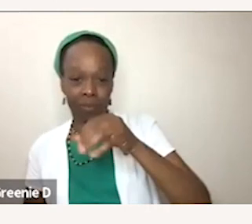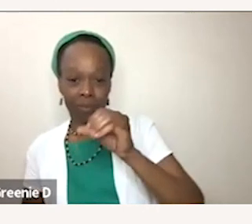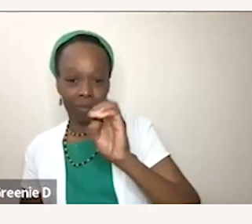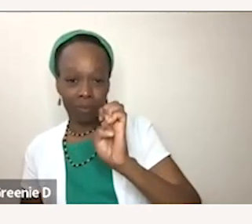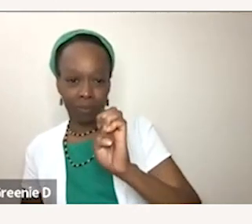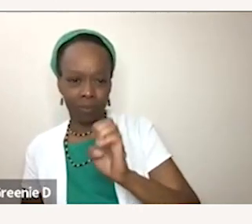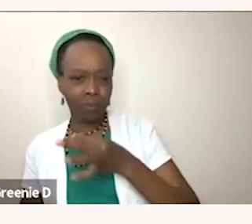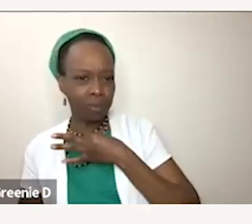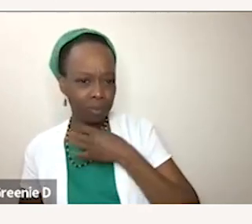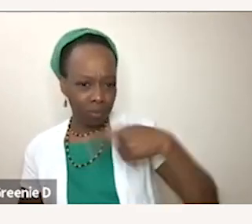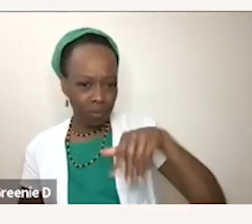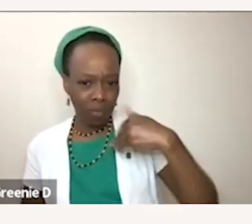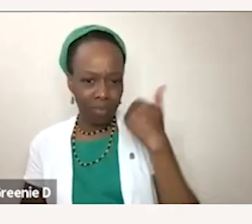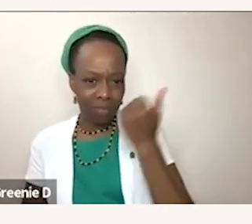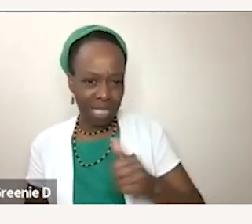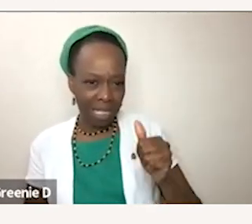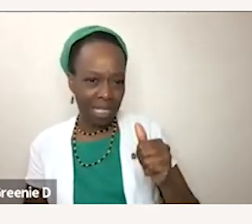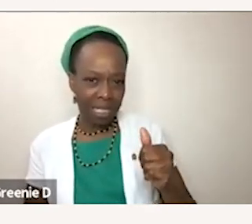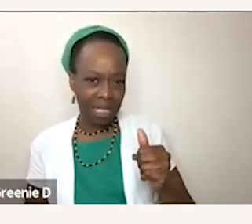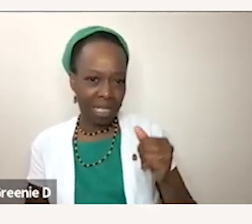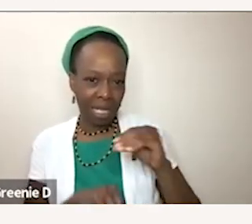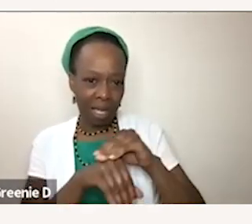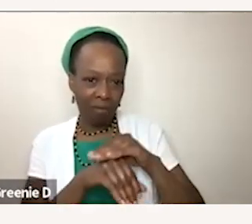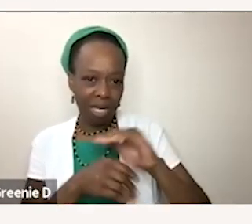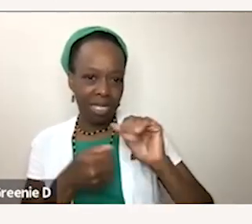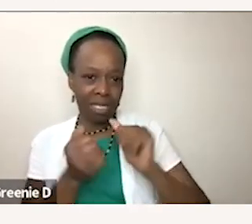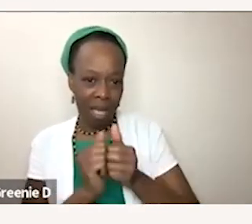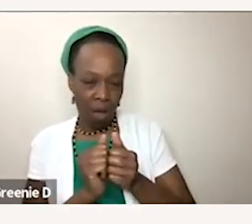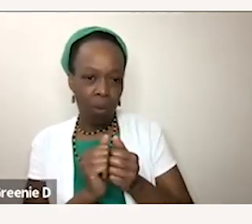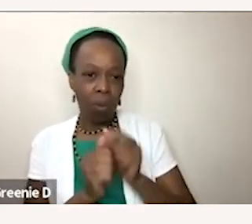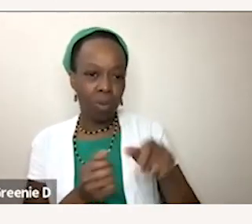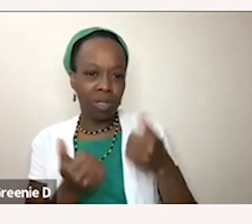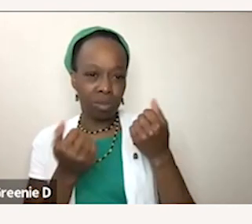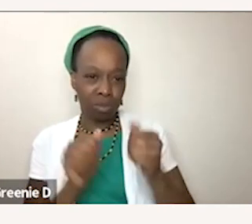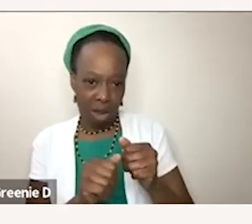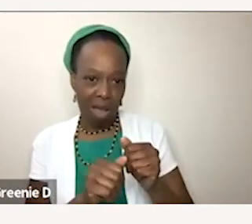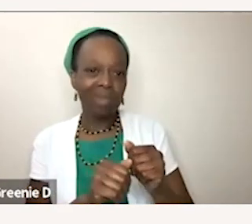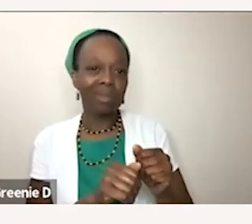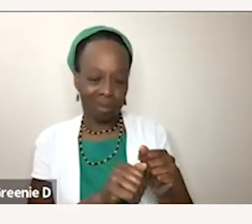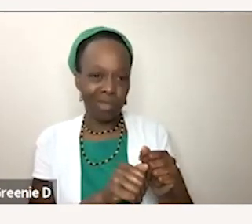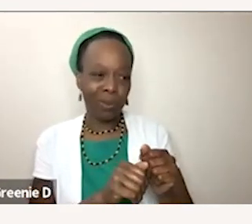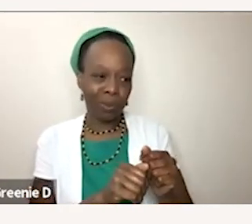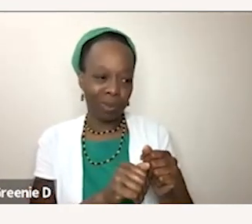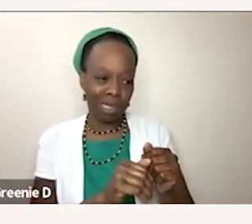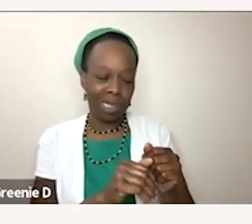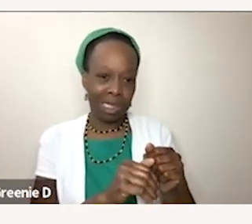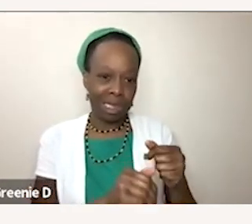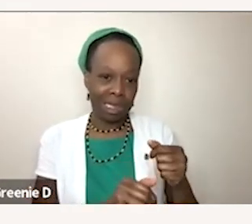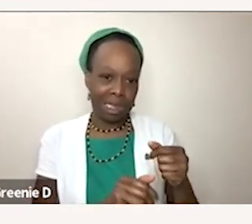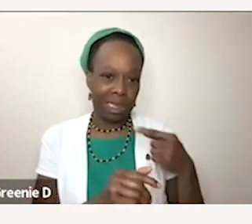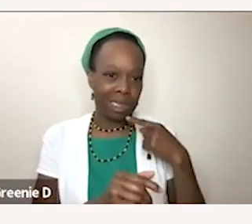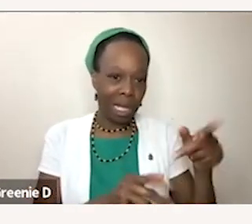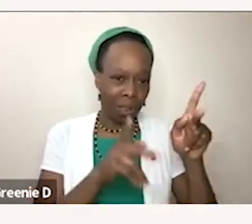tips or advice on how do you deal with when you do try to call people in and then the response is, oh, you're being too